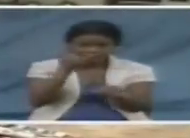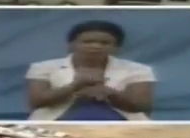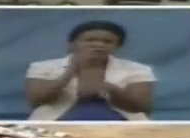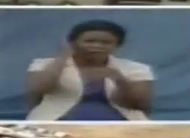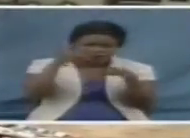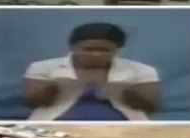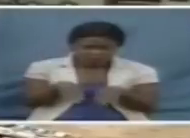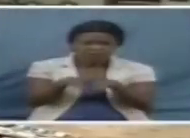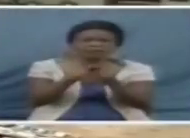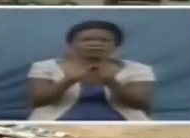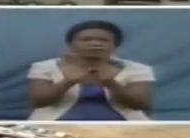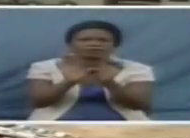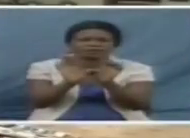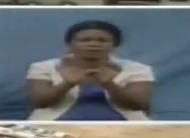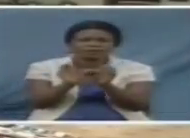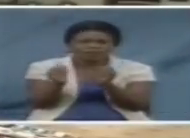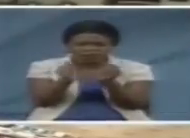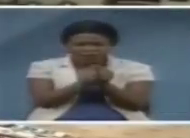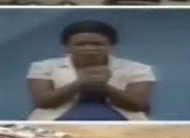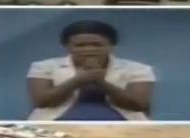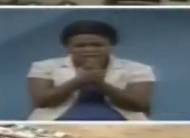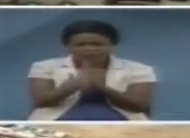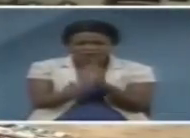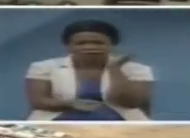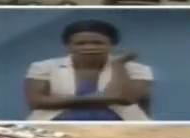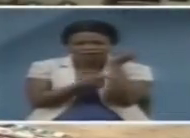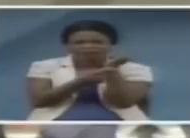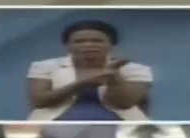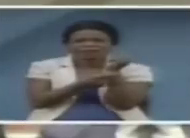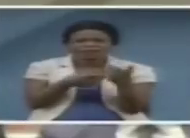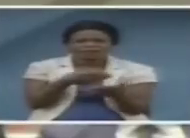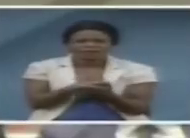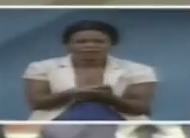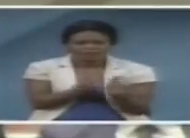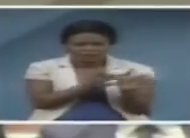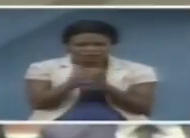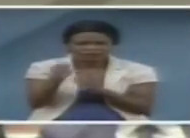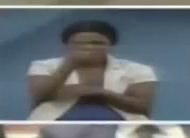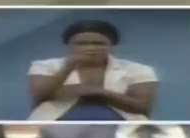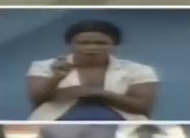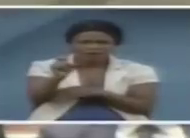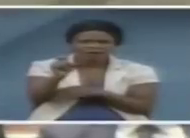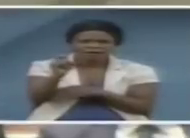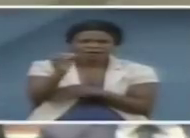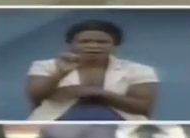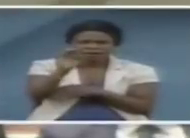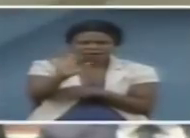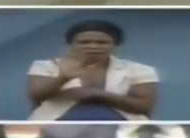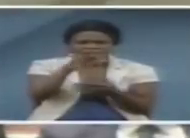training, government this year will continue with the Skills Development Fund. So